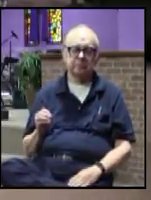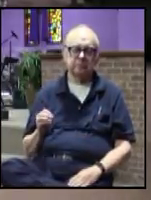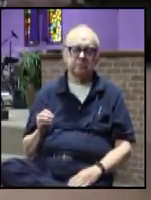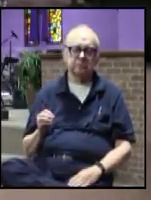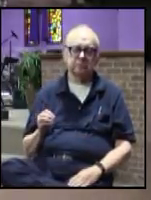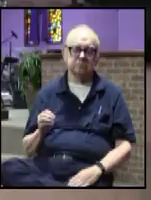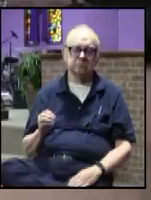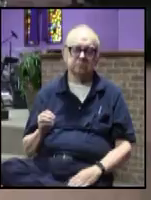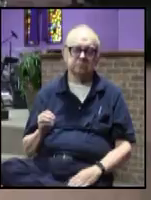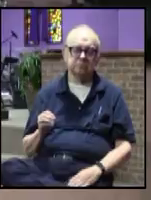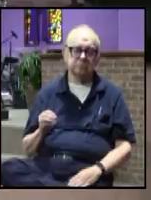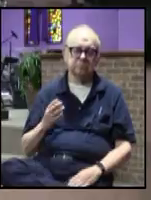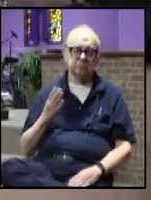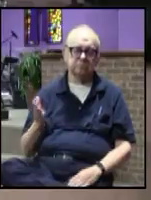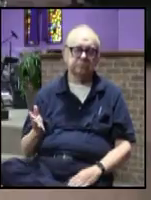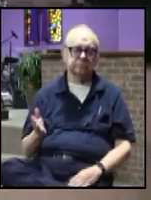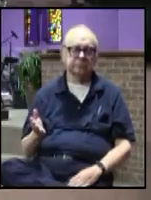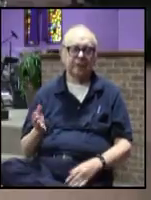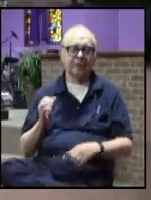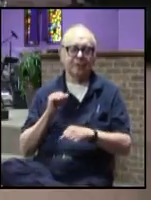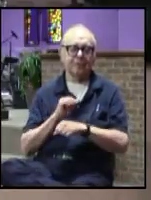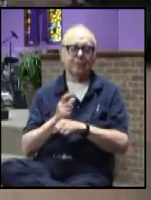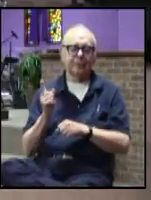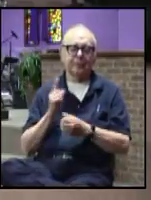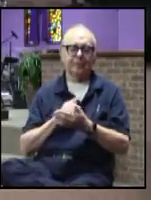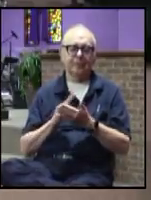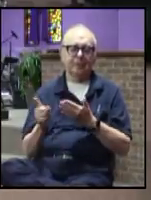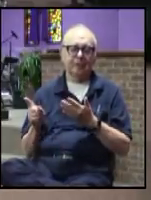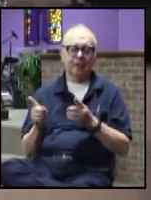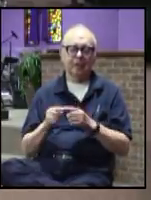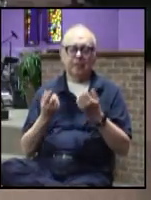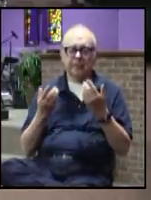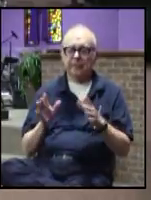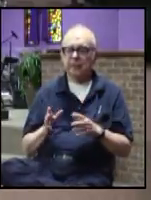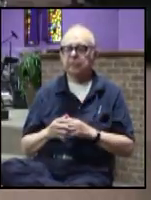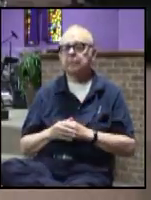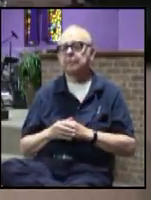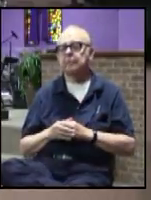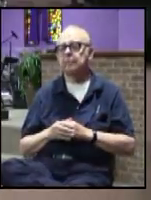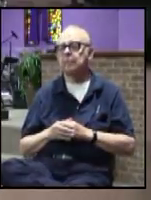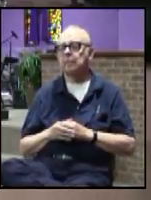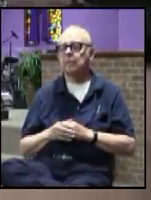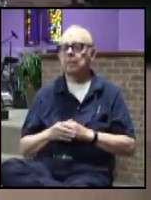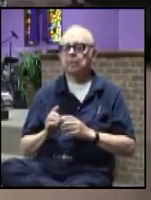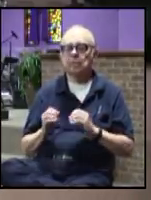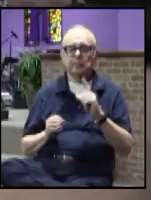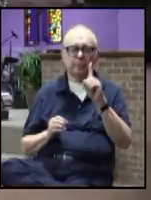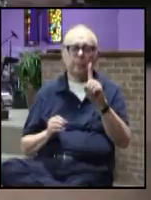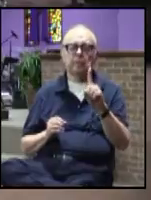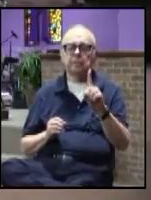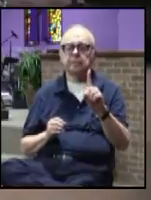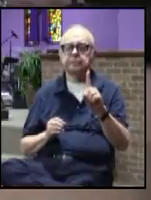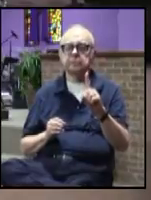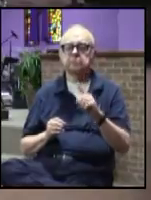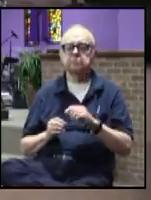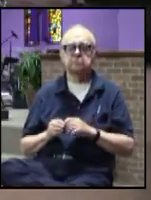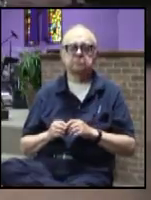So, here's your assignment for the week as we finish. Number